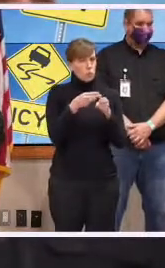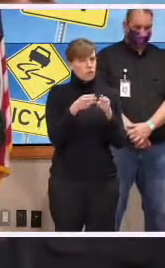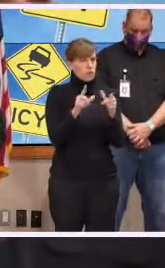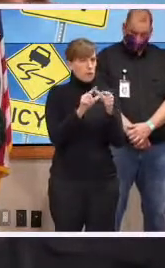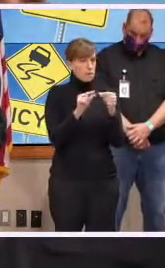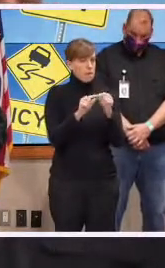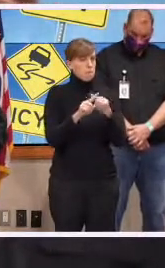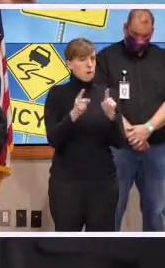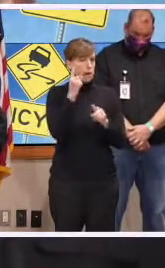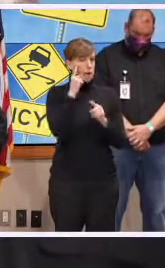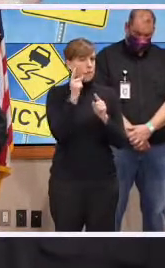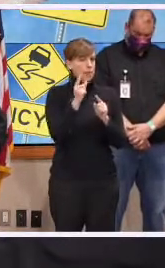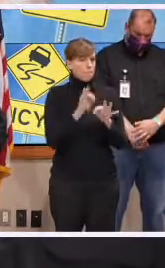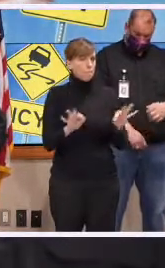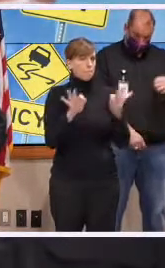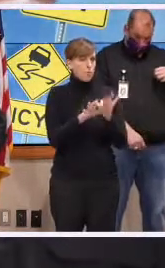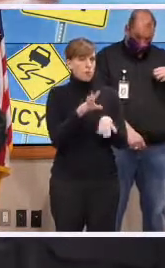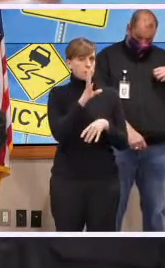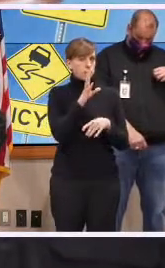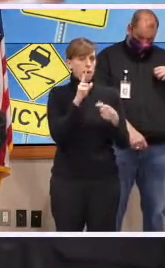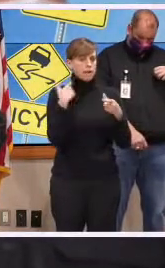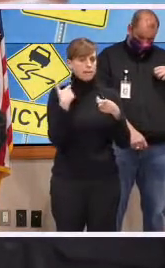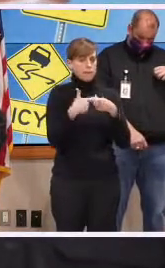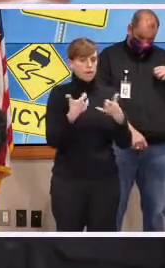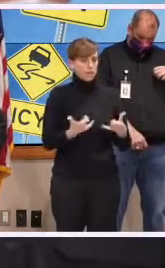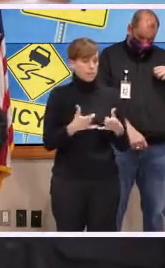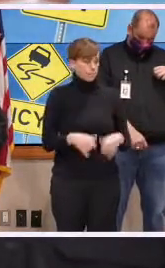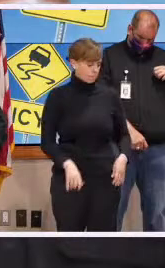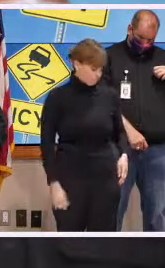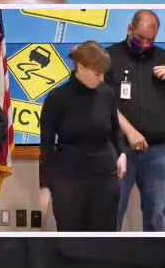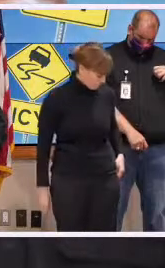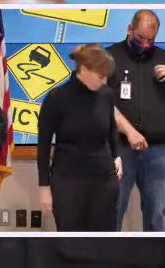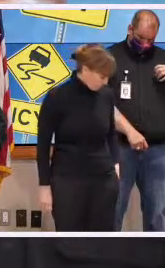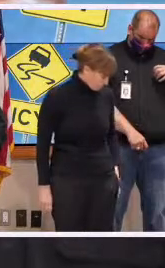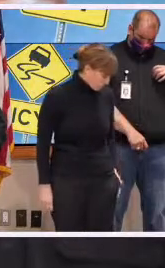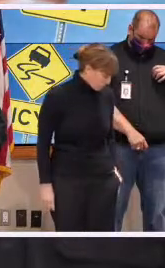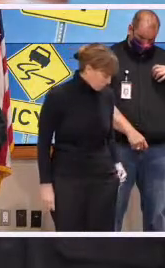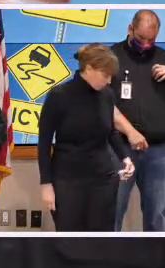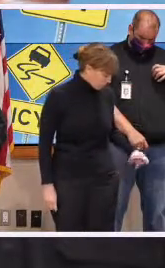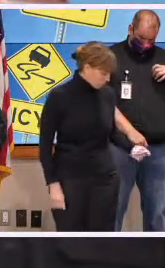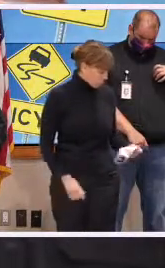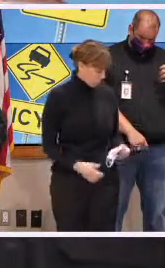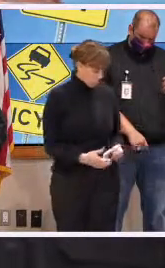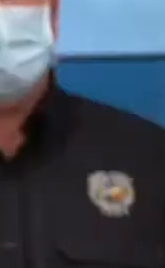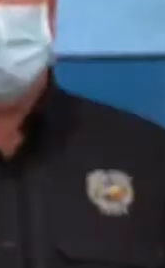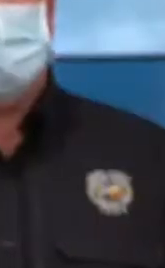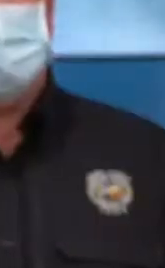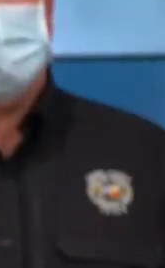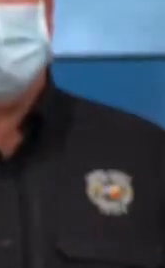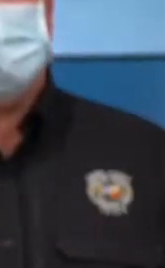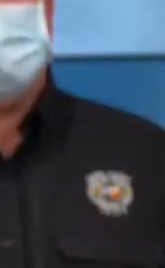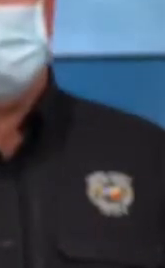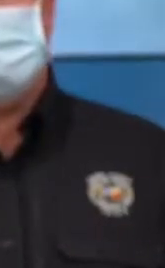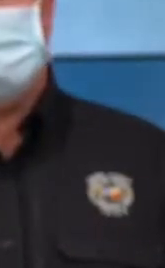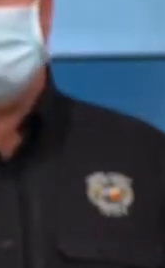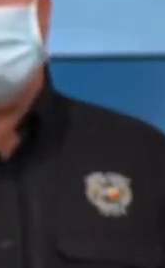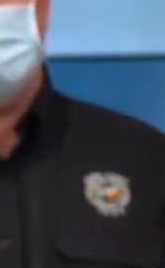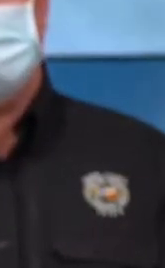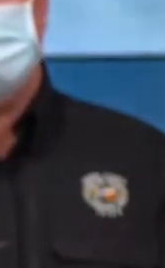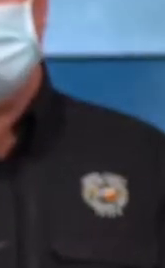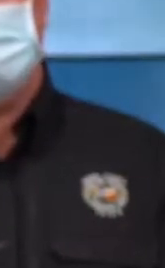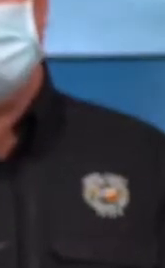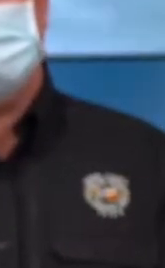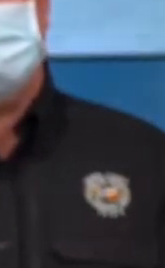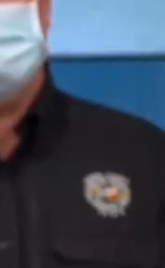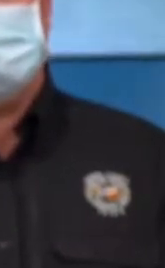in Spanish. La pregunta es, ¿qué planes tienen las autoridades respecto a centros de calefacción? ¿Habrá distanciamiento social